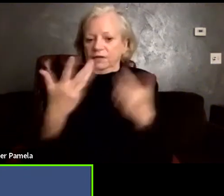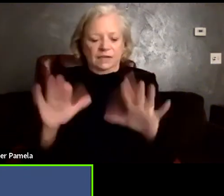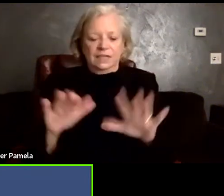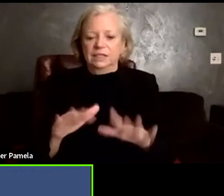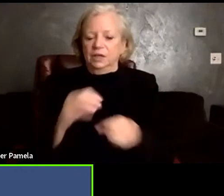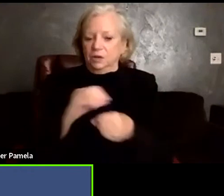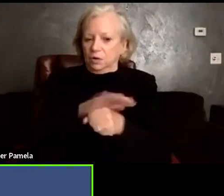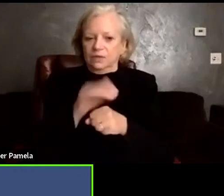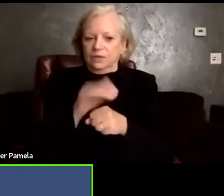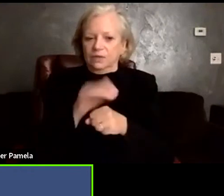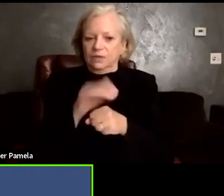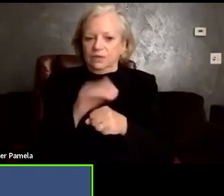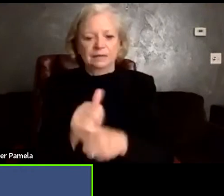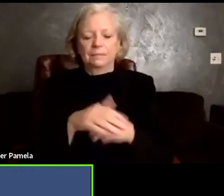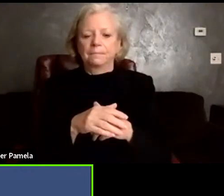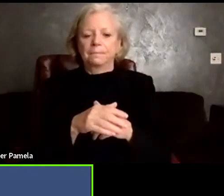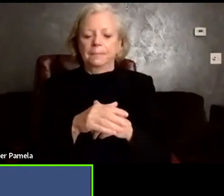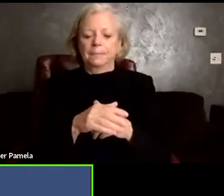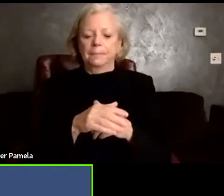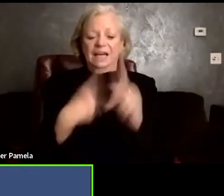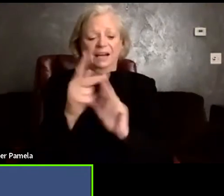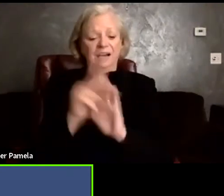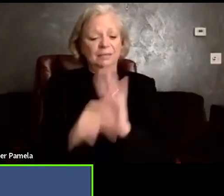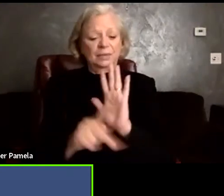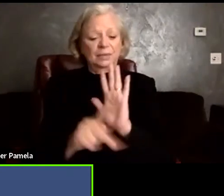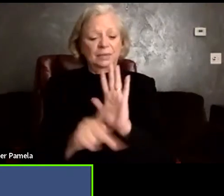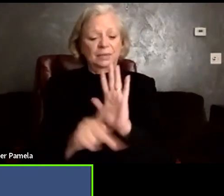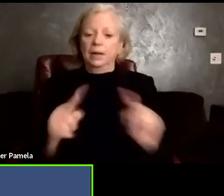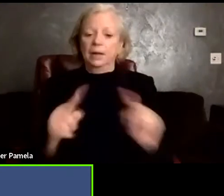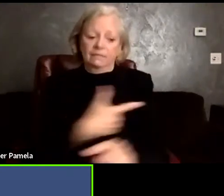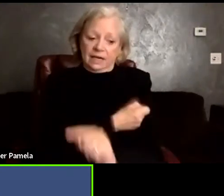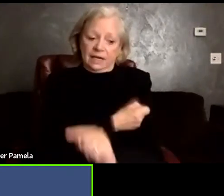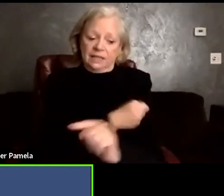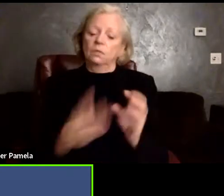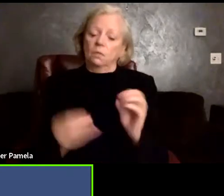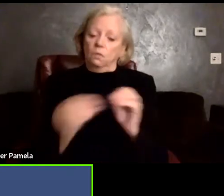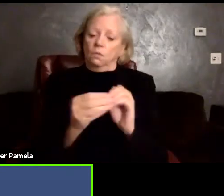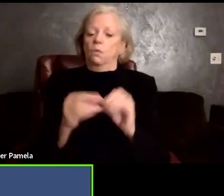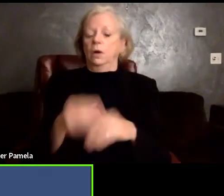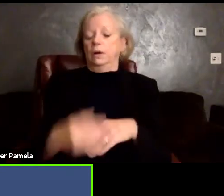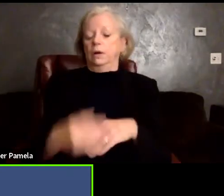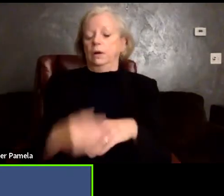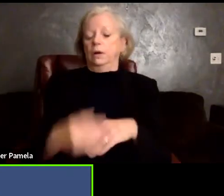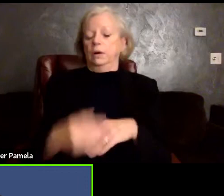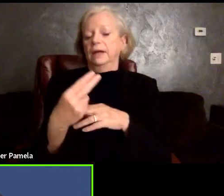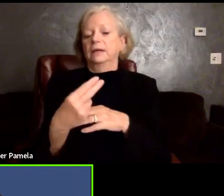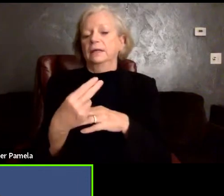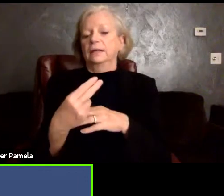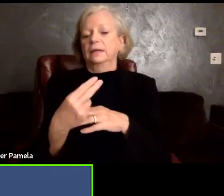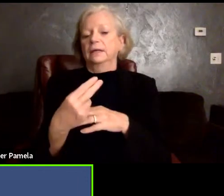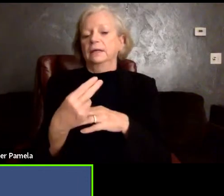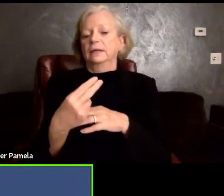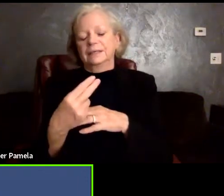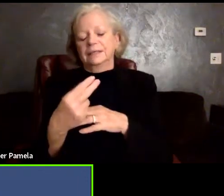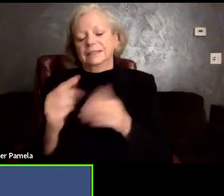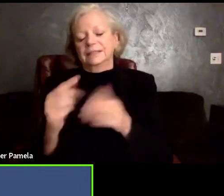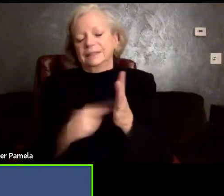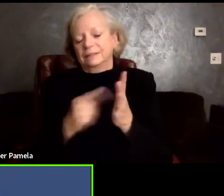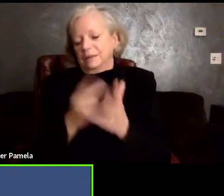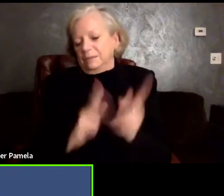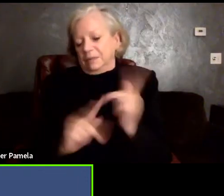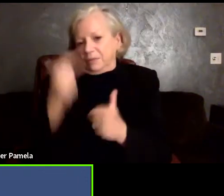type of policy. But you will get vaccination rates up higher. So I think that's really the argument to do it. But sometimes people think